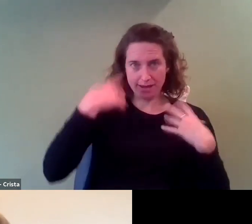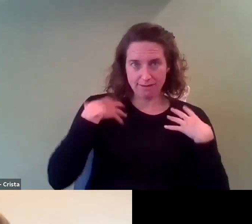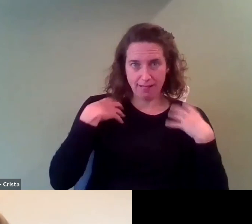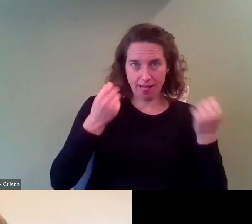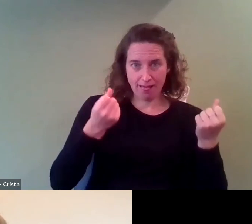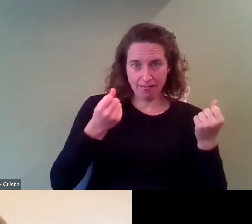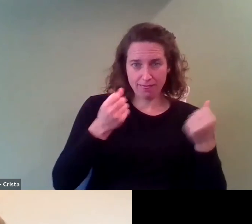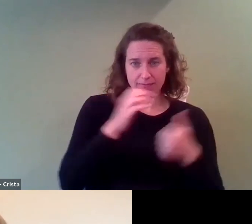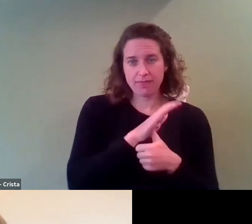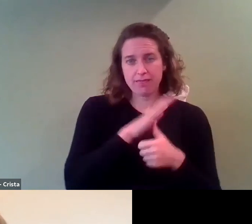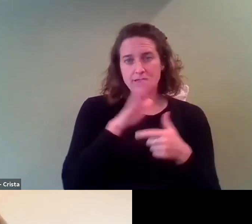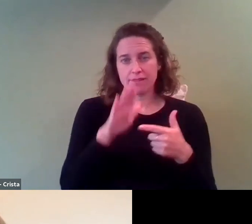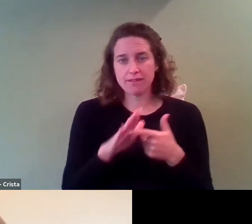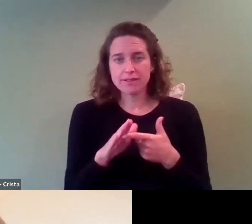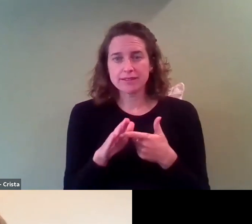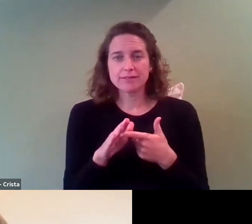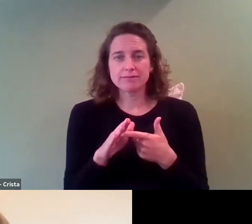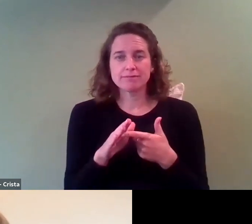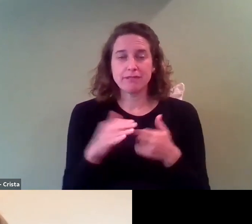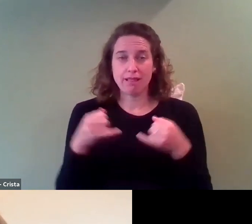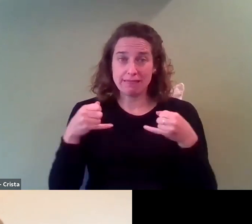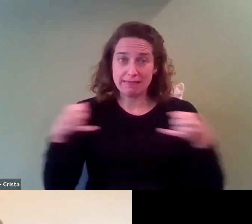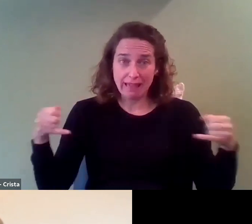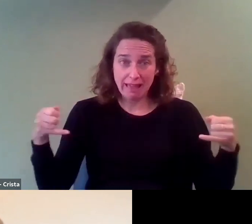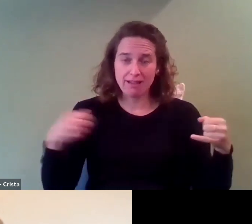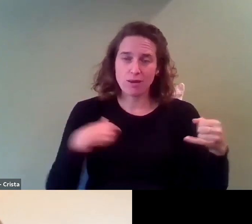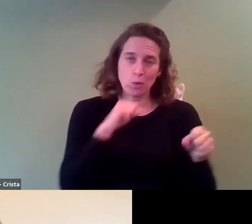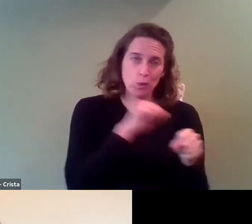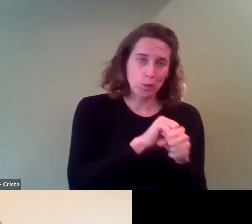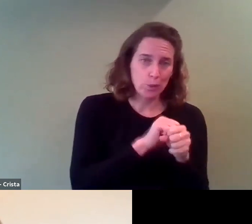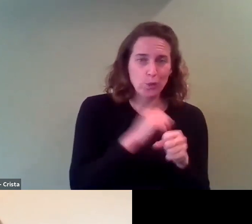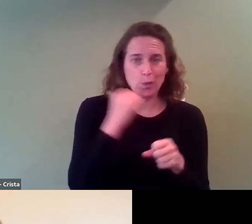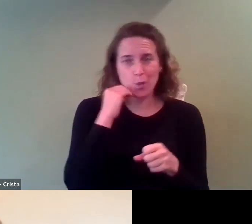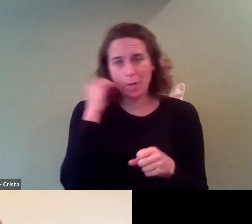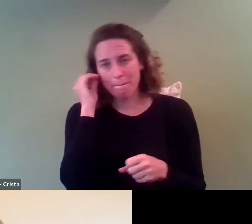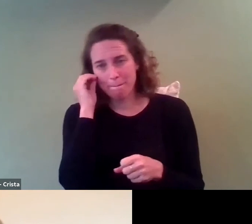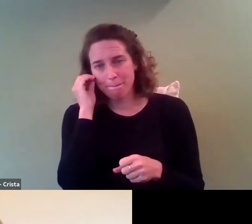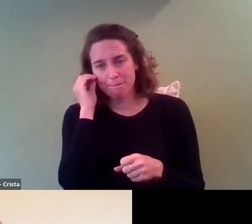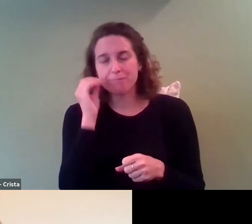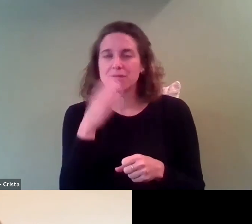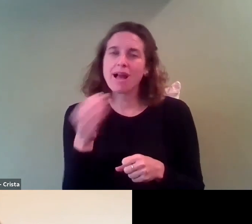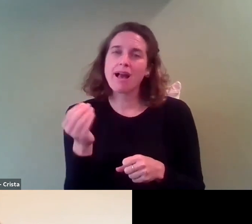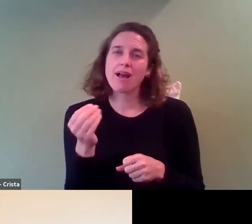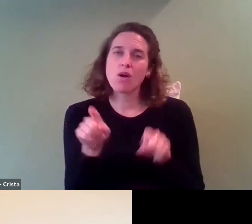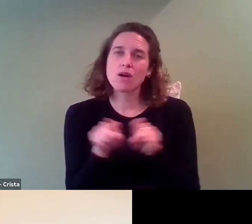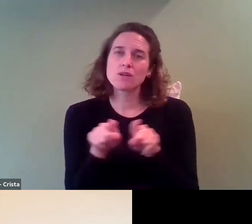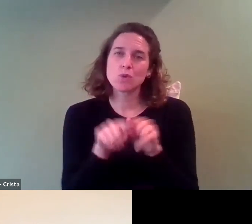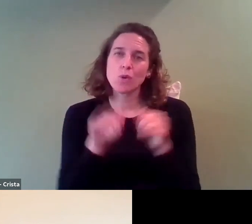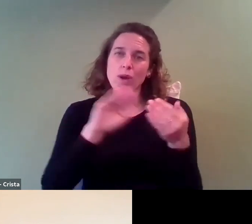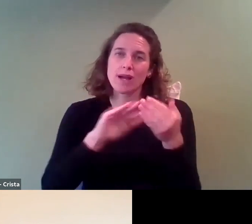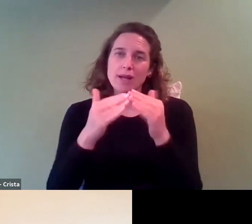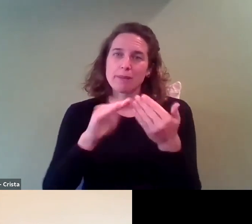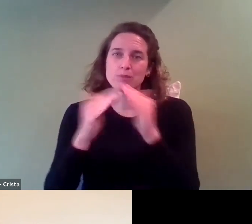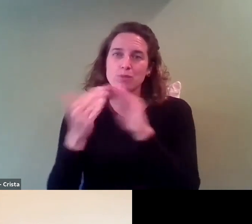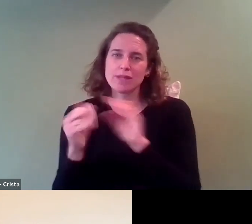actually drawing that line between work and home. And I think as communities, I would also encourage that we keep